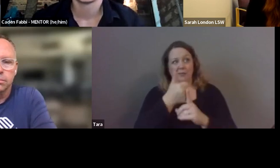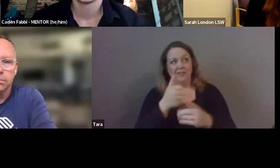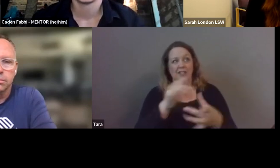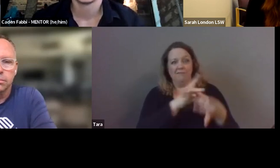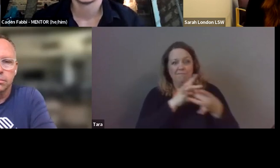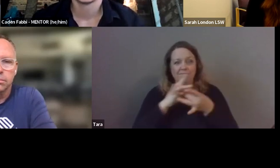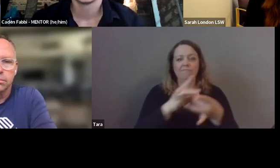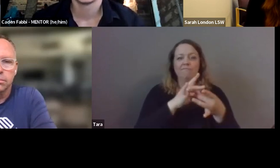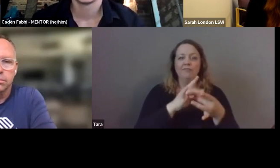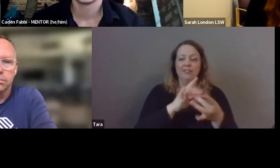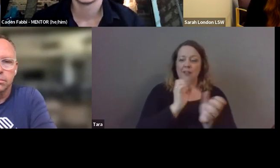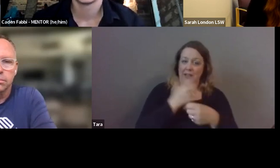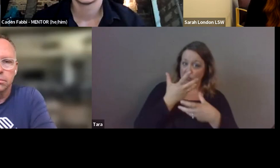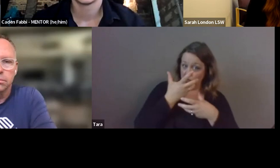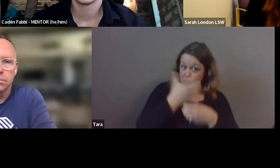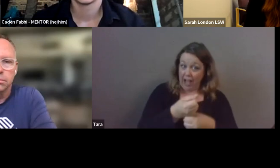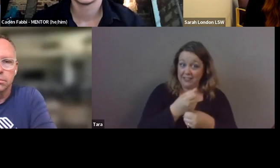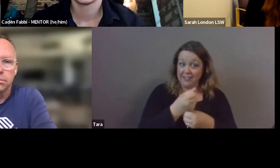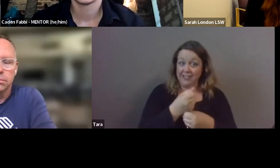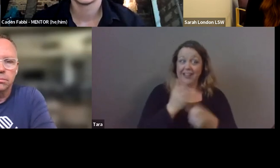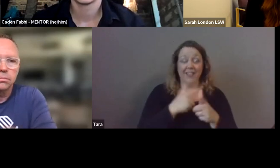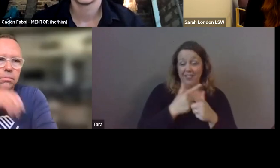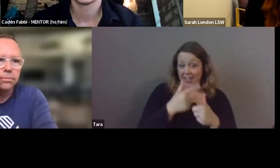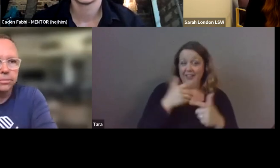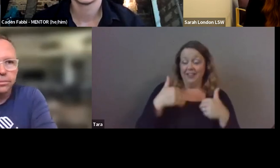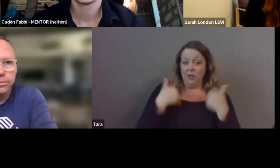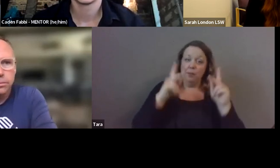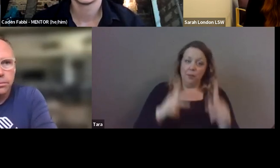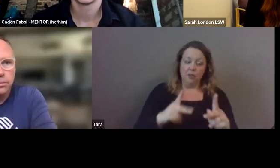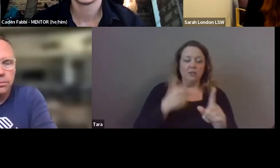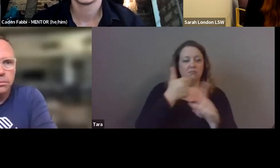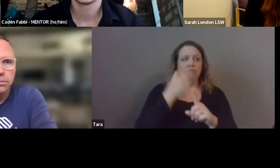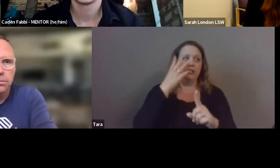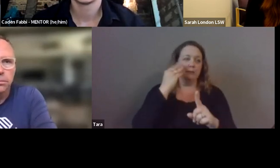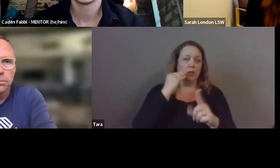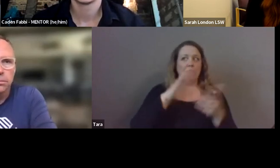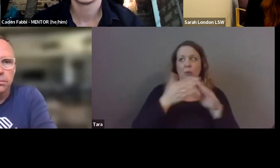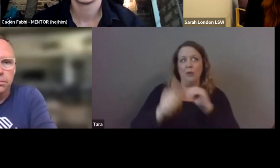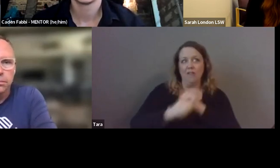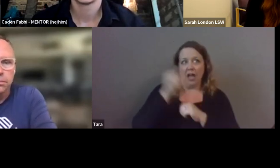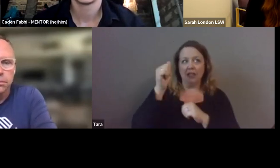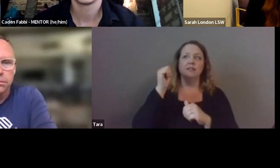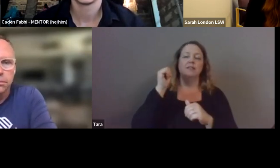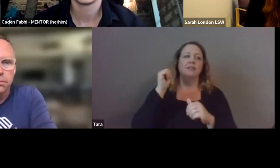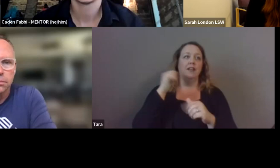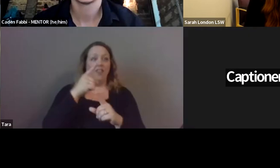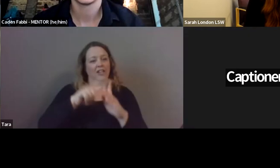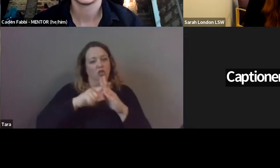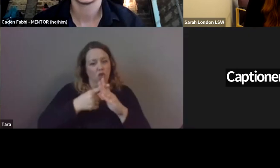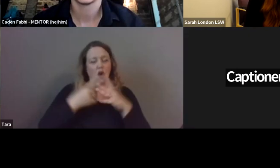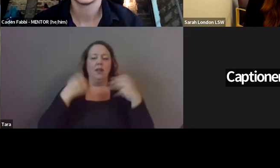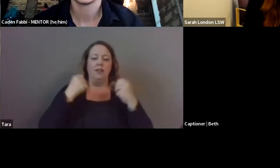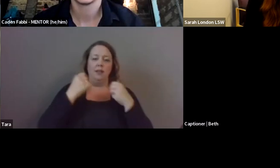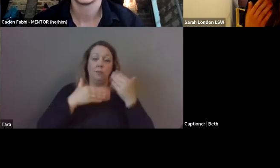trust that alone could provide a young person who's experienced community violence um the opportunity to begin their healing process